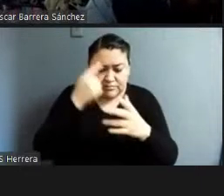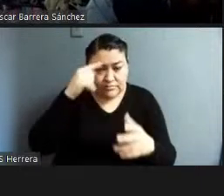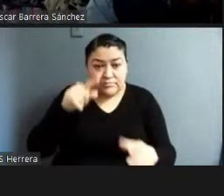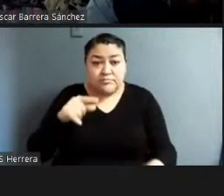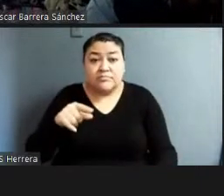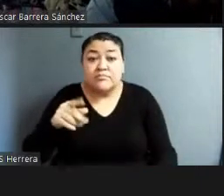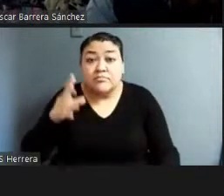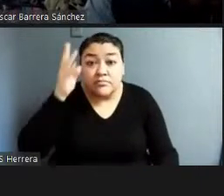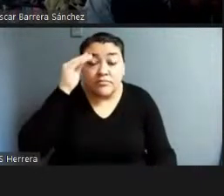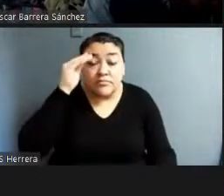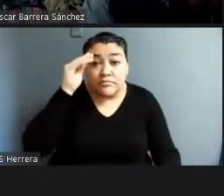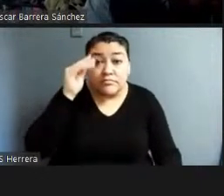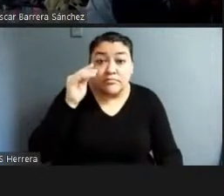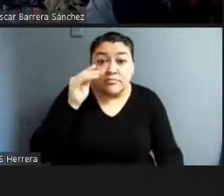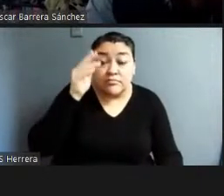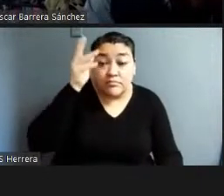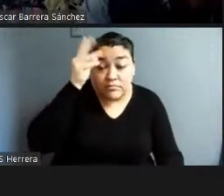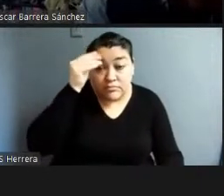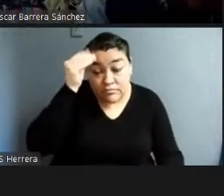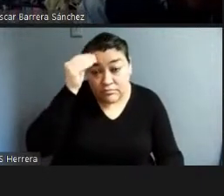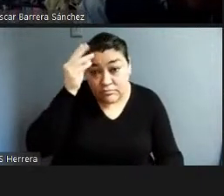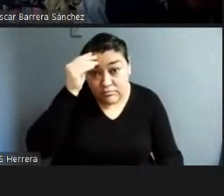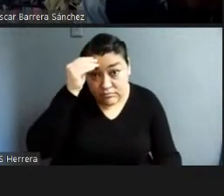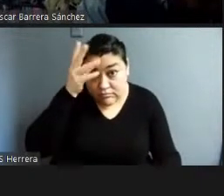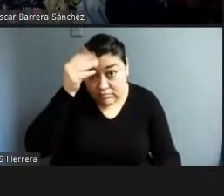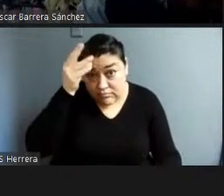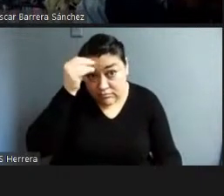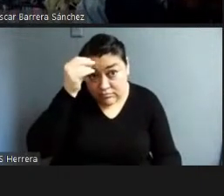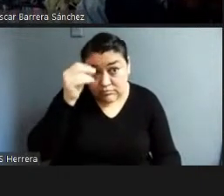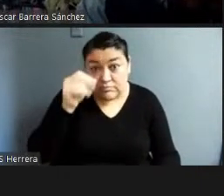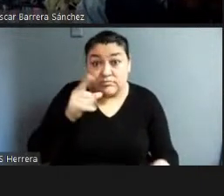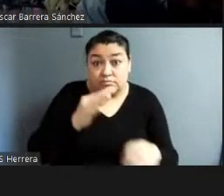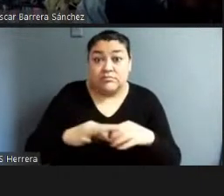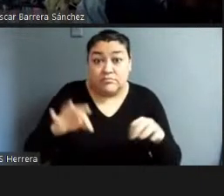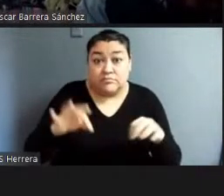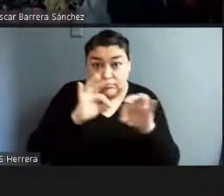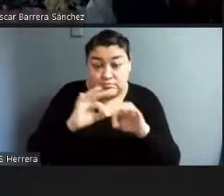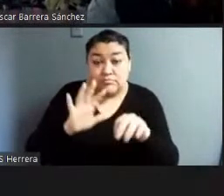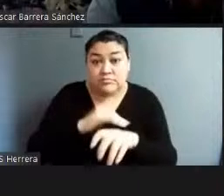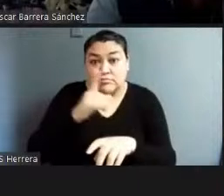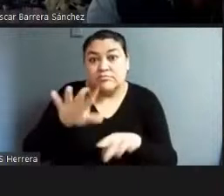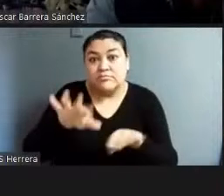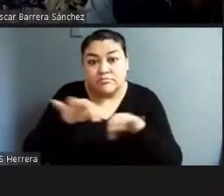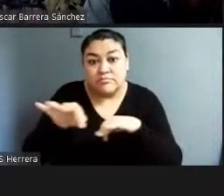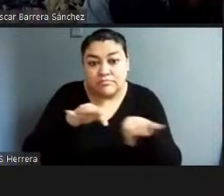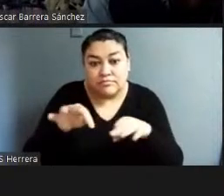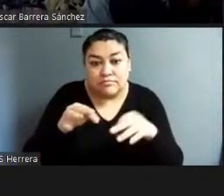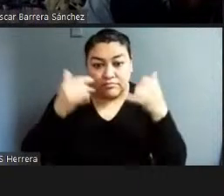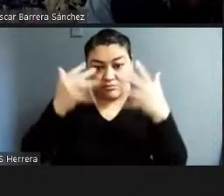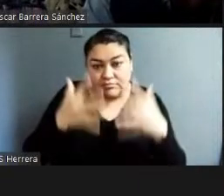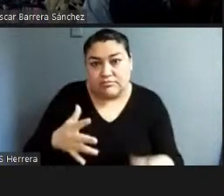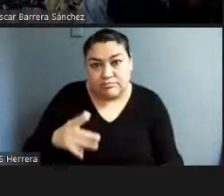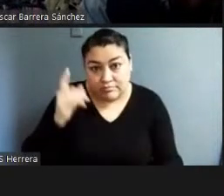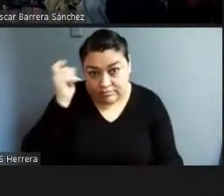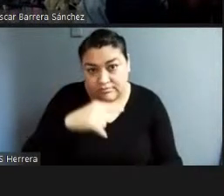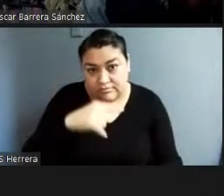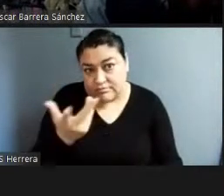funded through your original role. And if there's anything else you want to add, Sonia, on that. Yeah, no, I suppose I was just